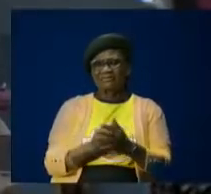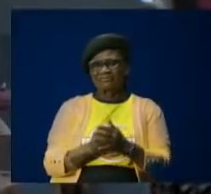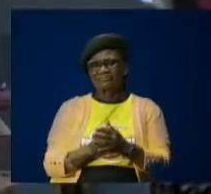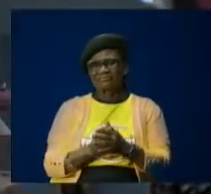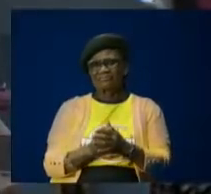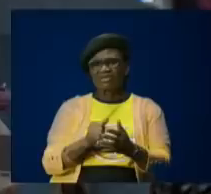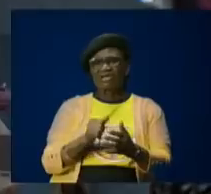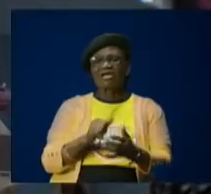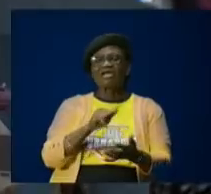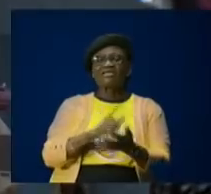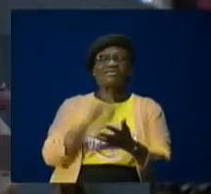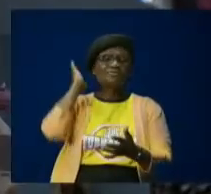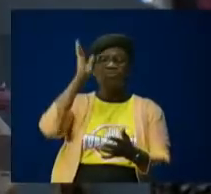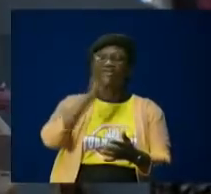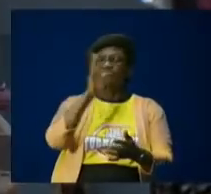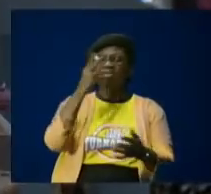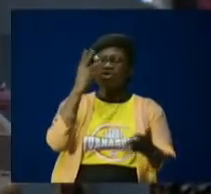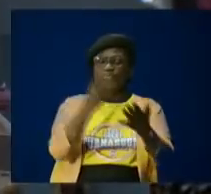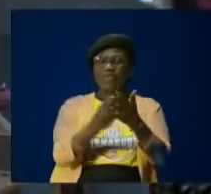It shall be well with you.